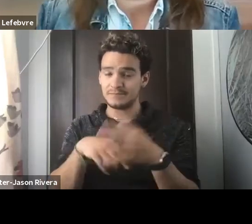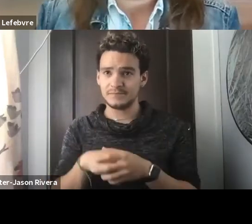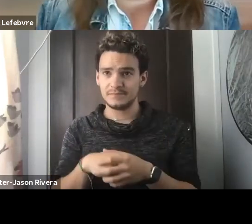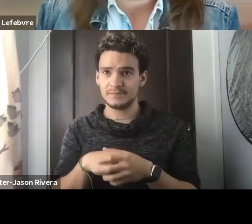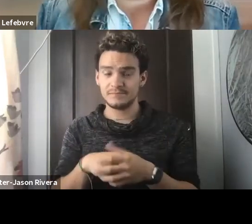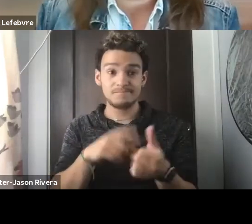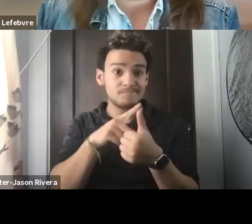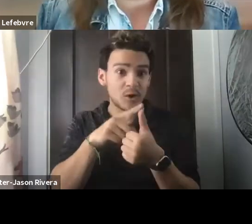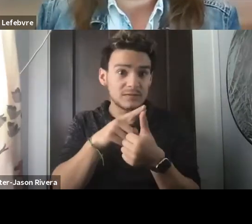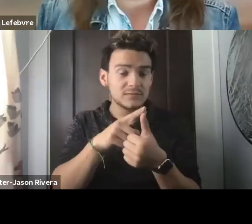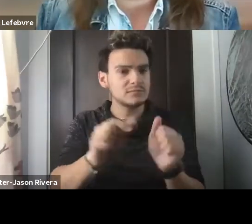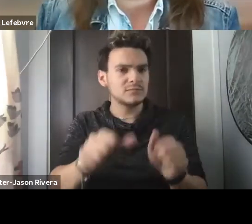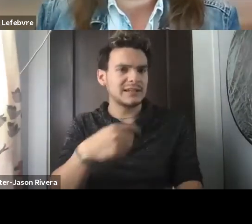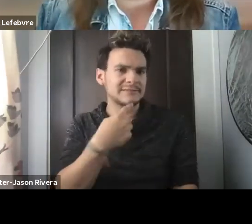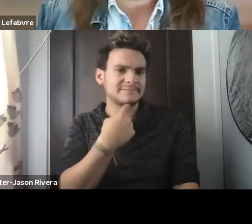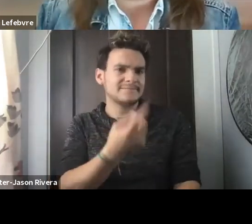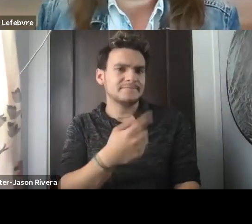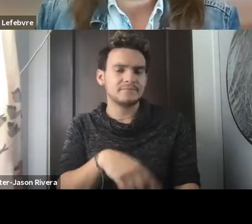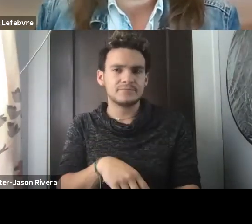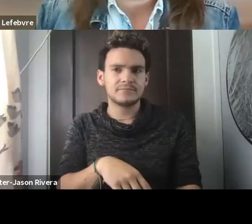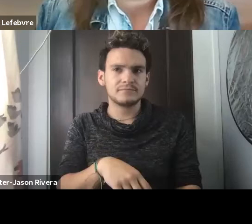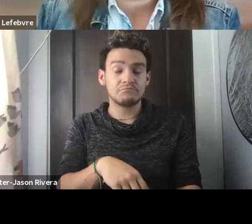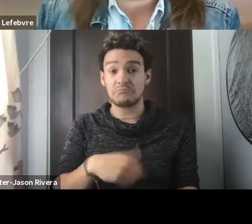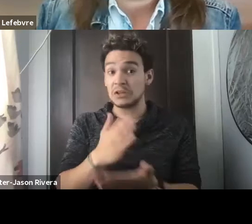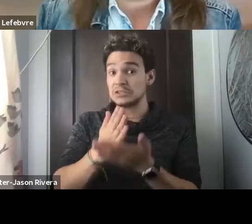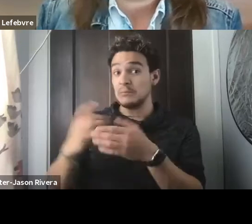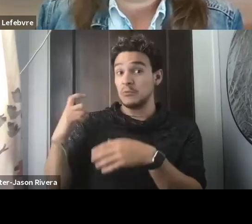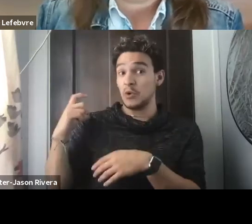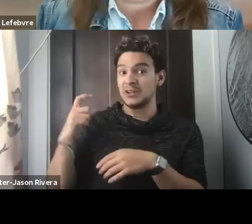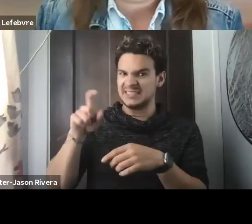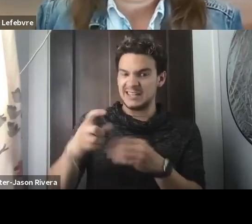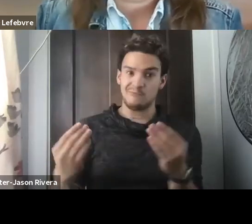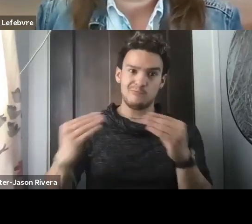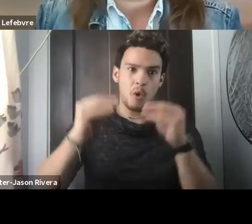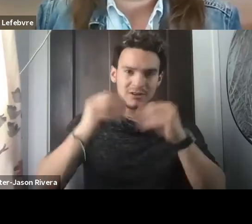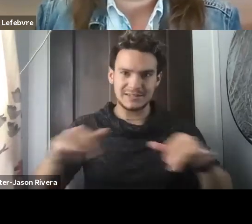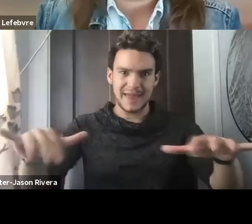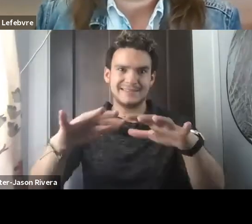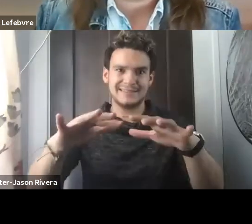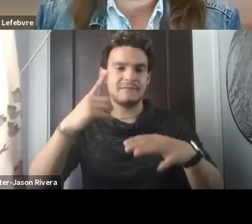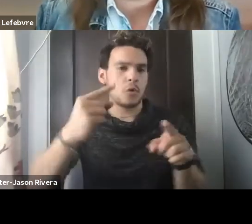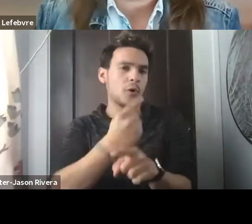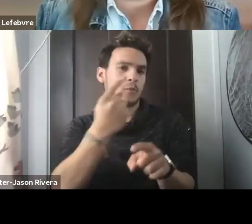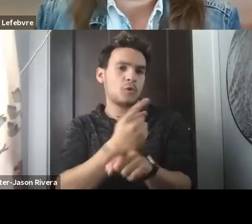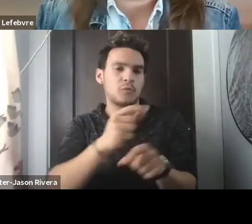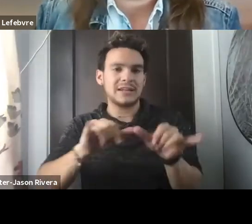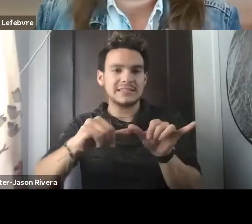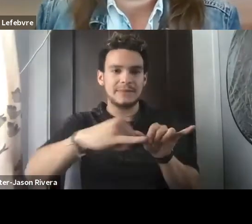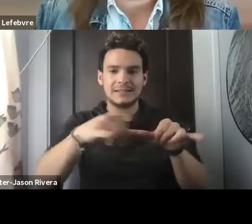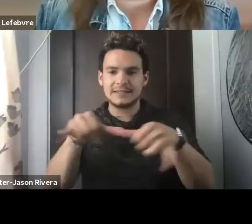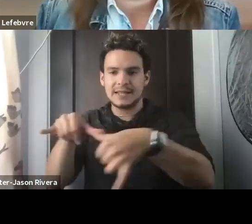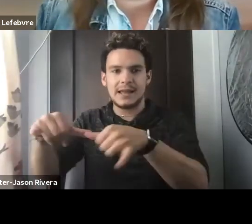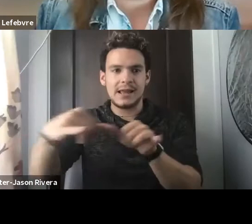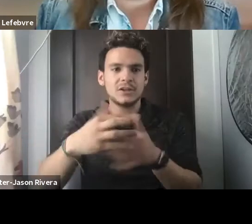In one way, you can say that some employers may need more space for appropriate